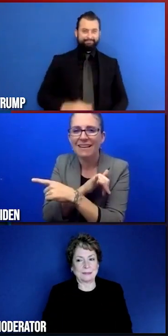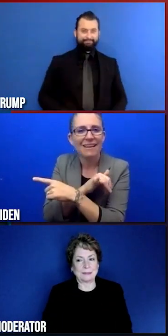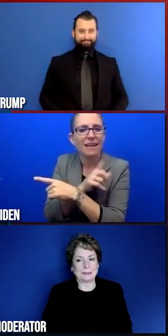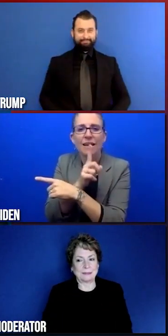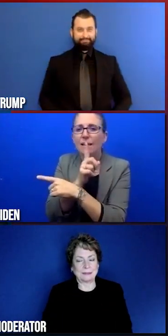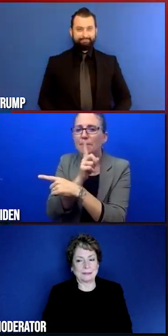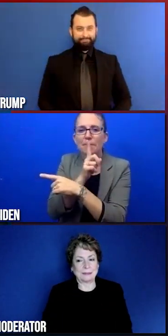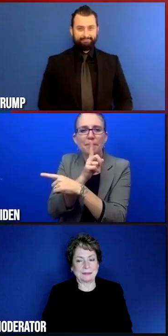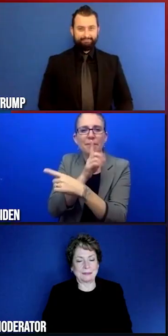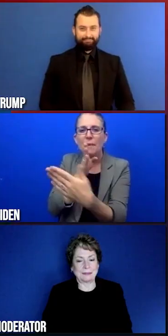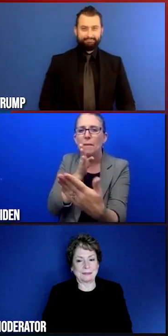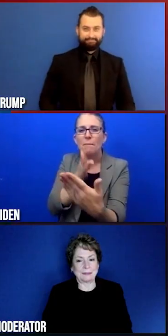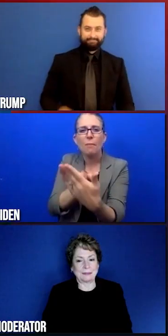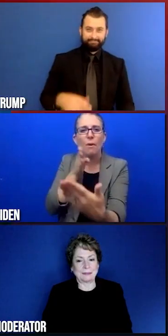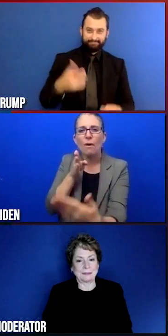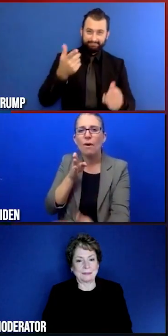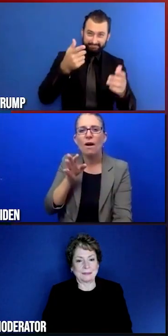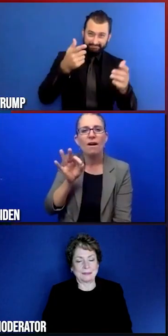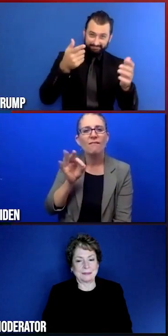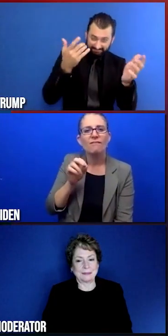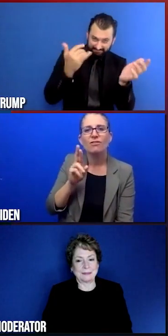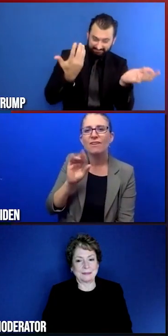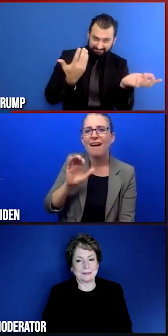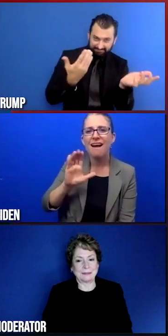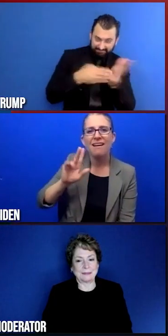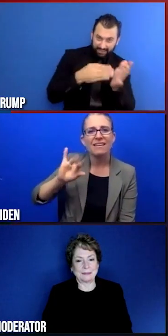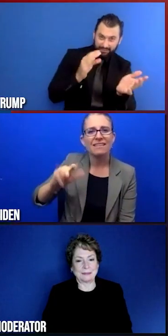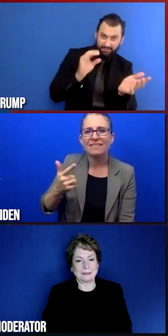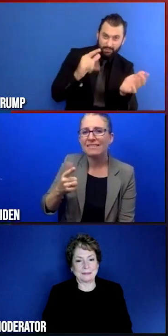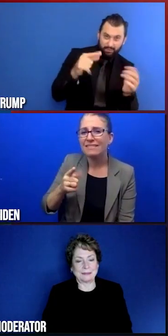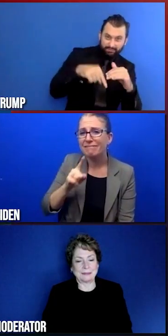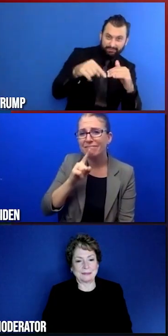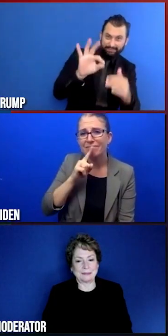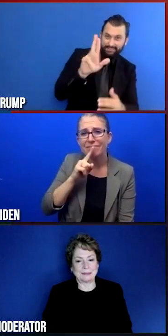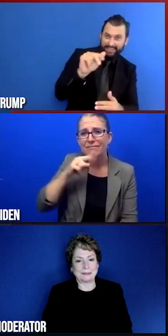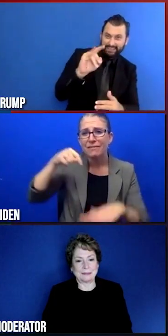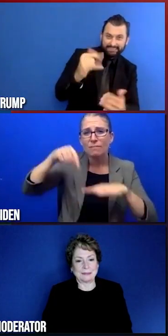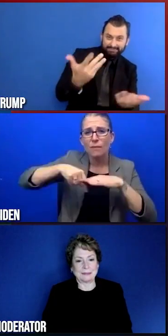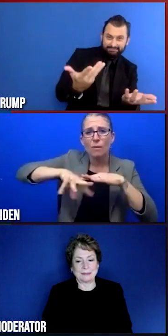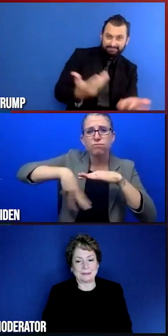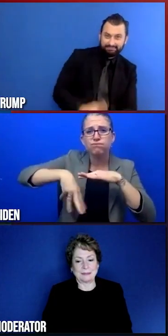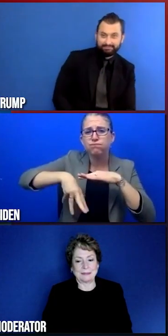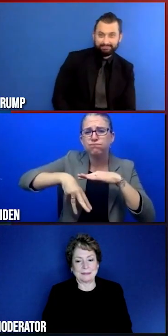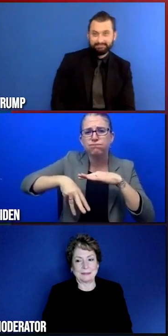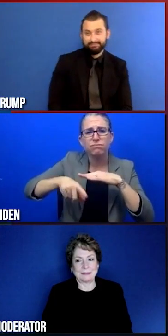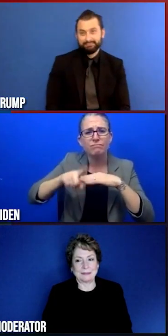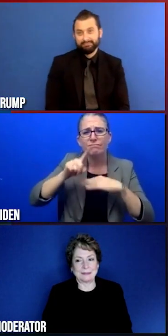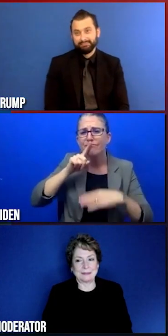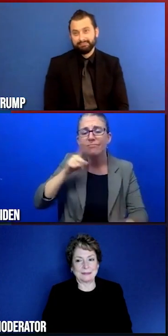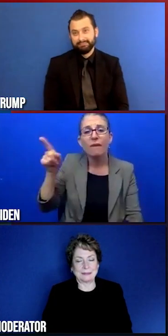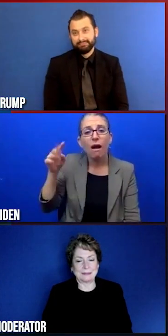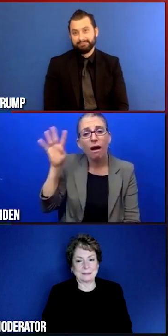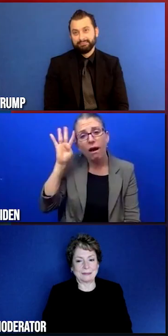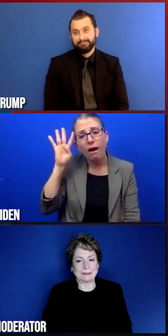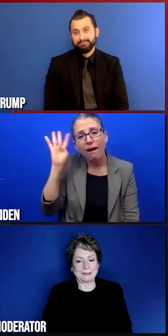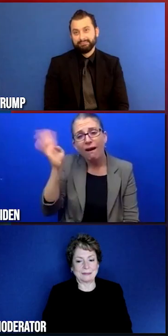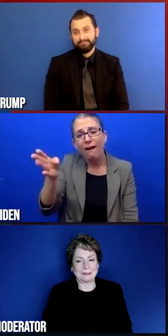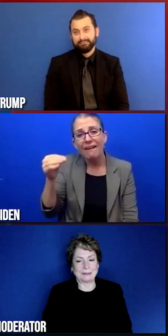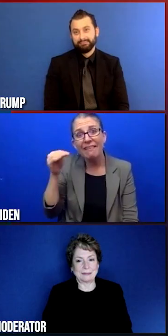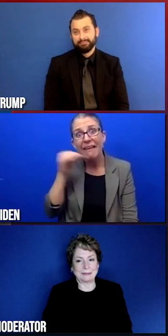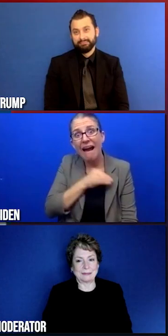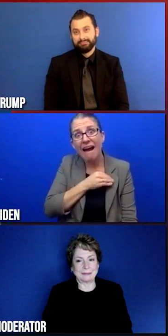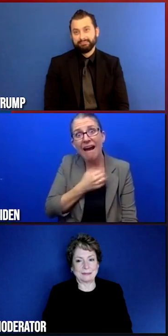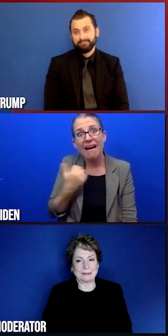website. I'll put it on. Put it on the website. The fact of the matter is he's flat lying. Would you rule out banning fracking? I do rule out banning